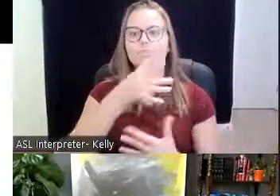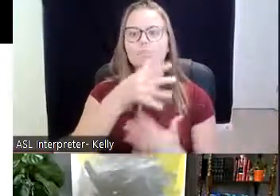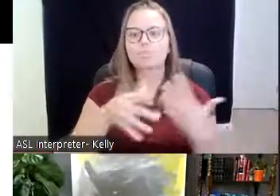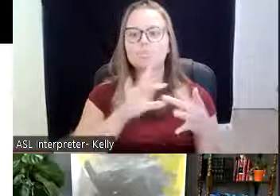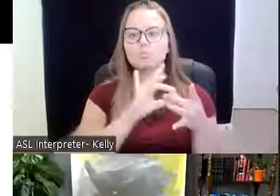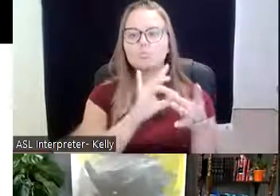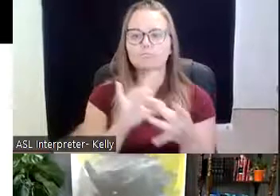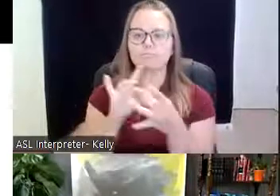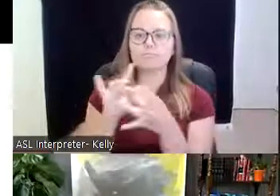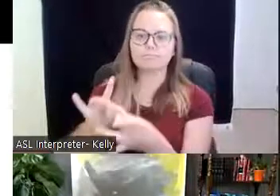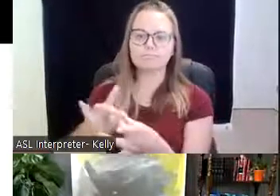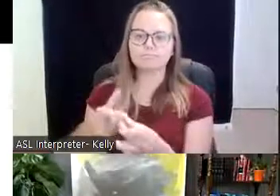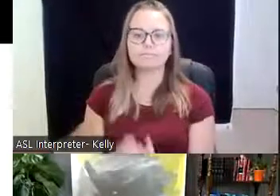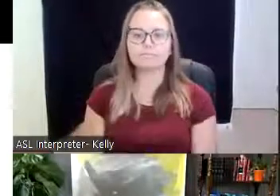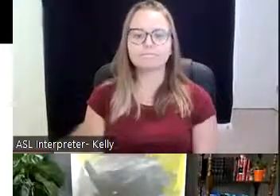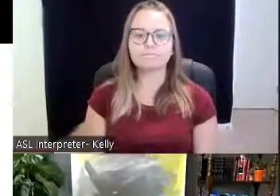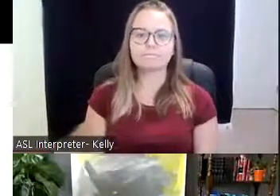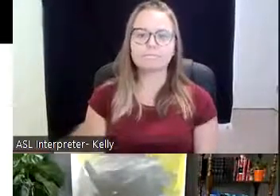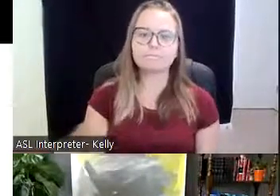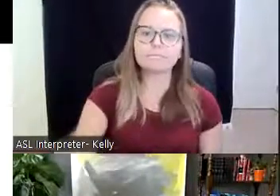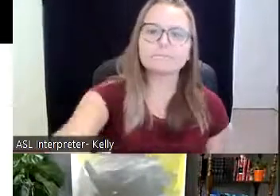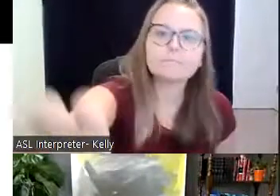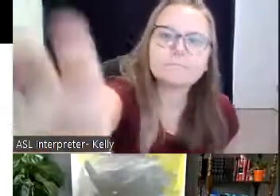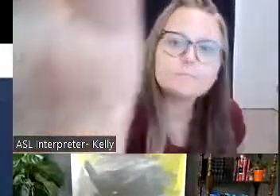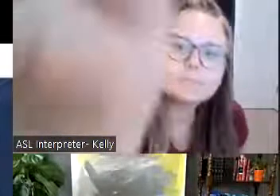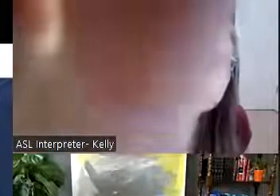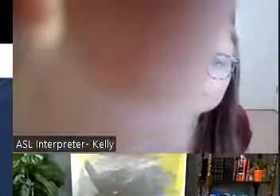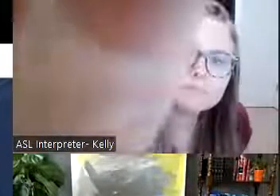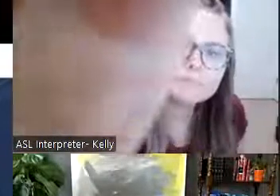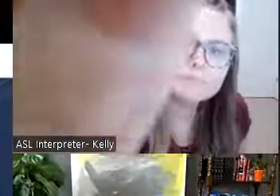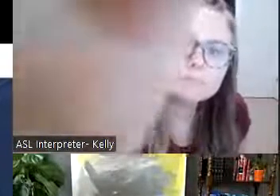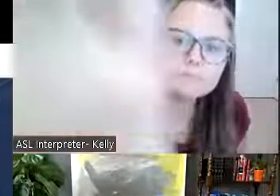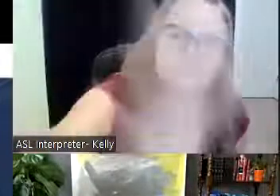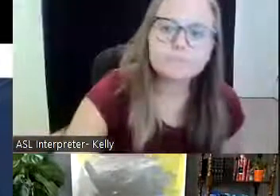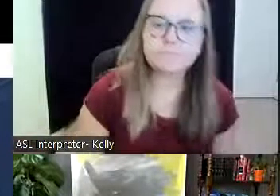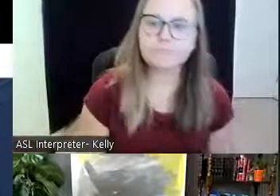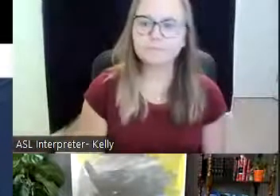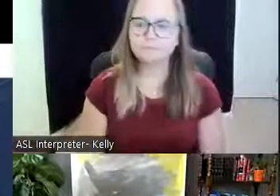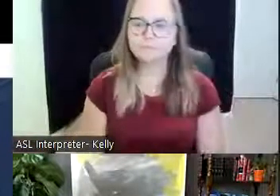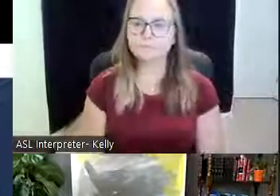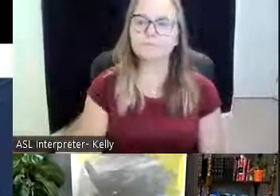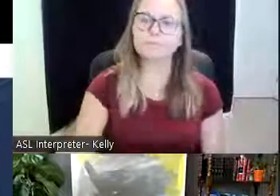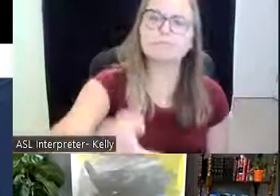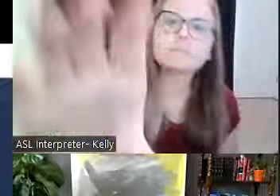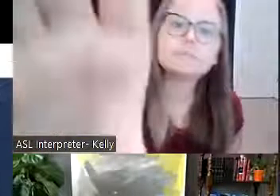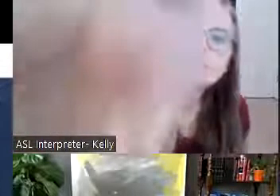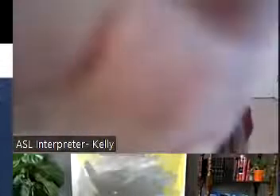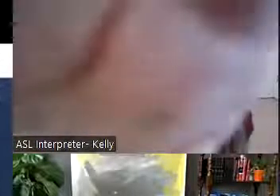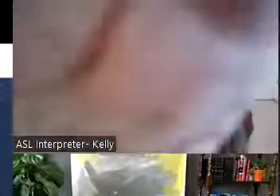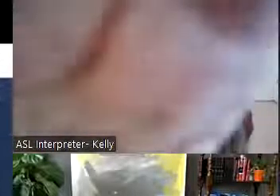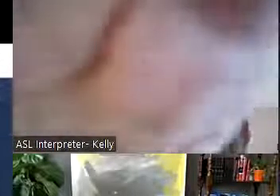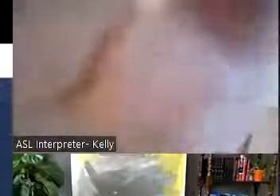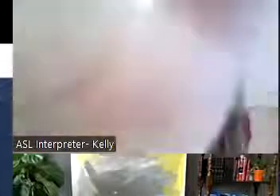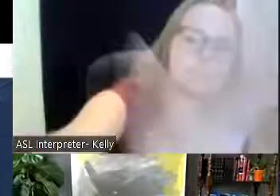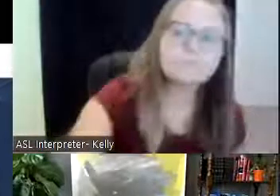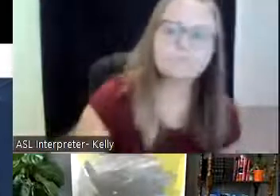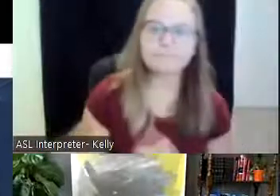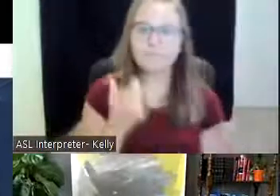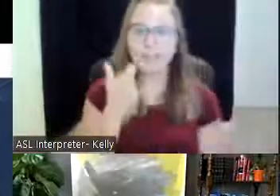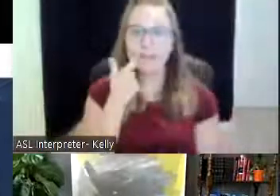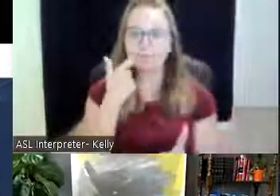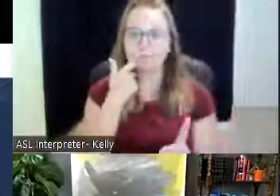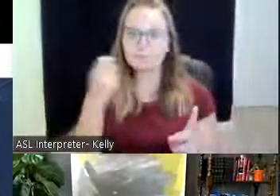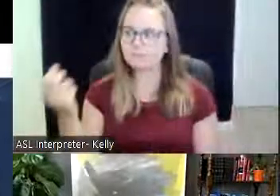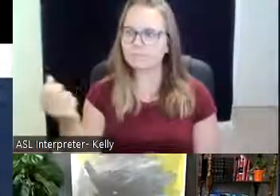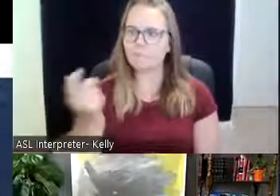connection. Now, interestingly, I just barely returned from spending a month